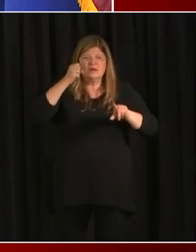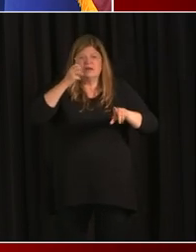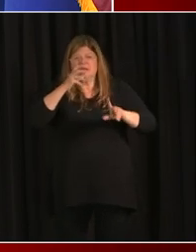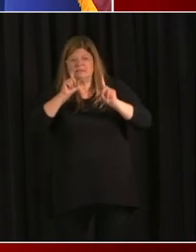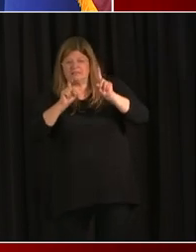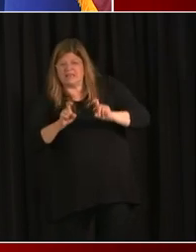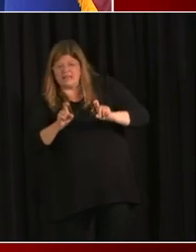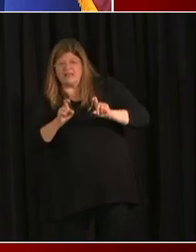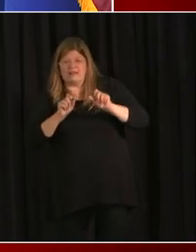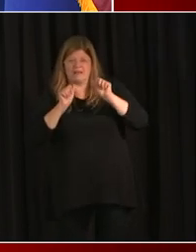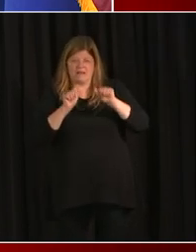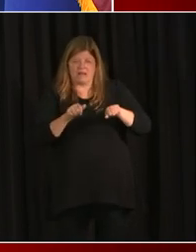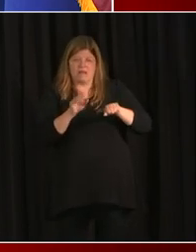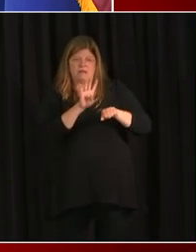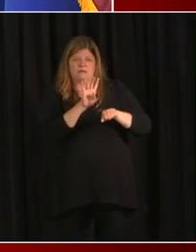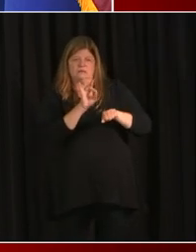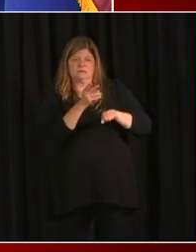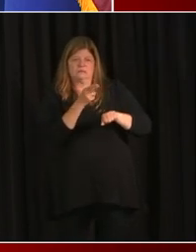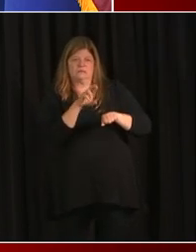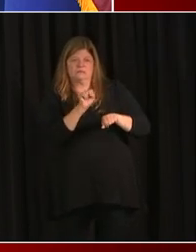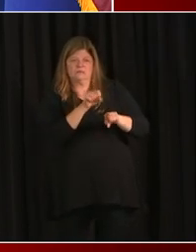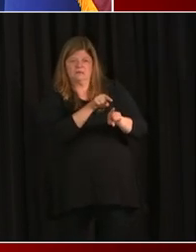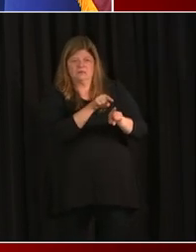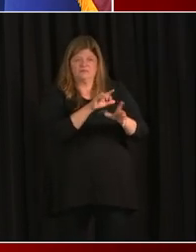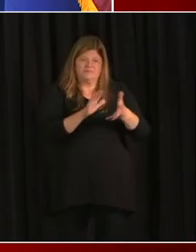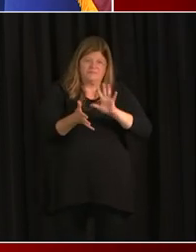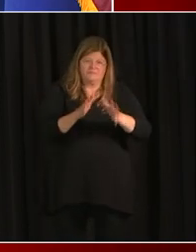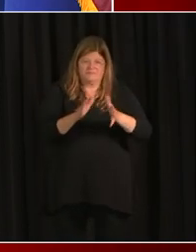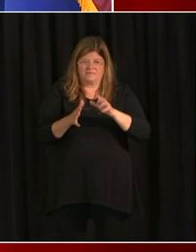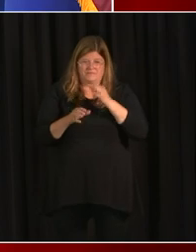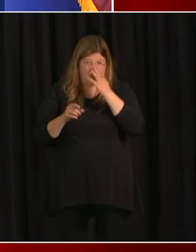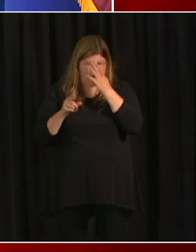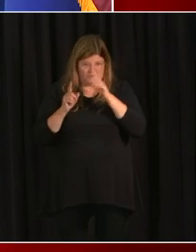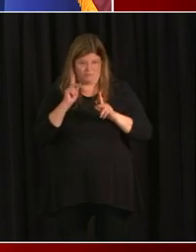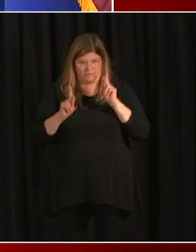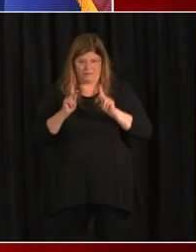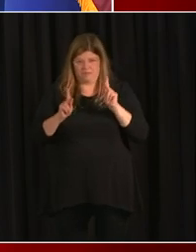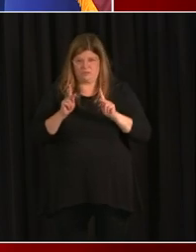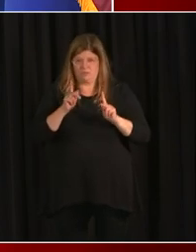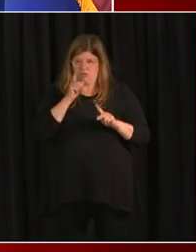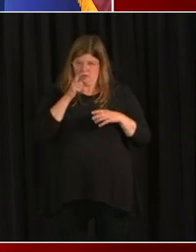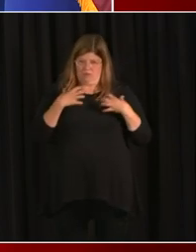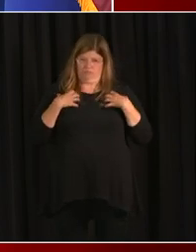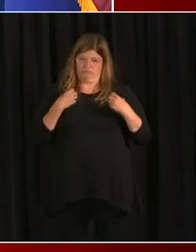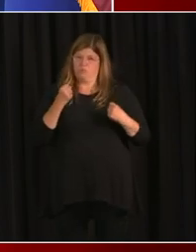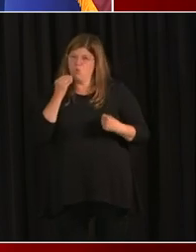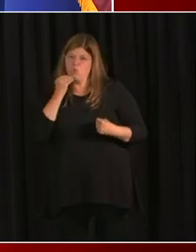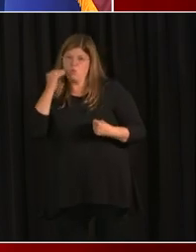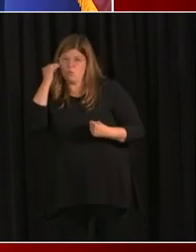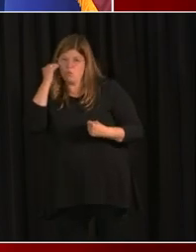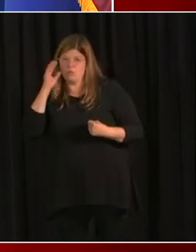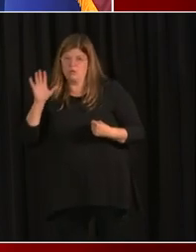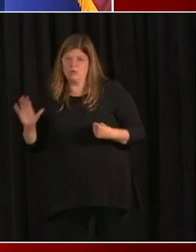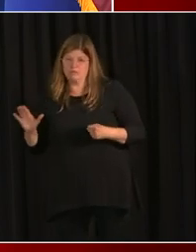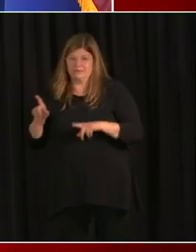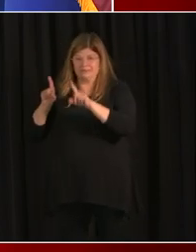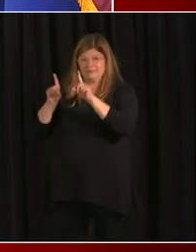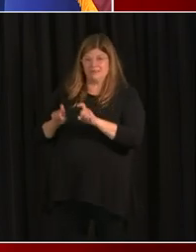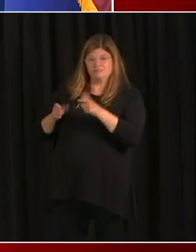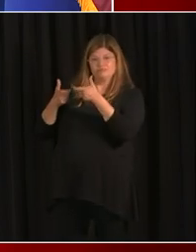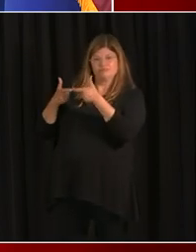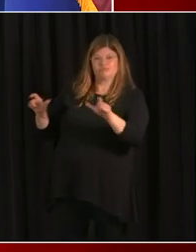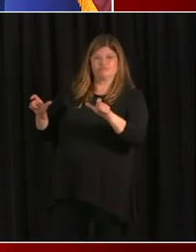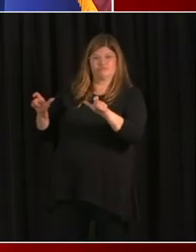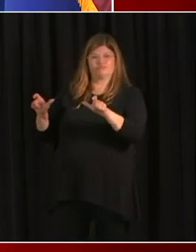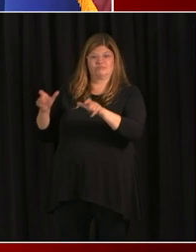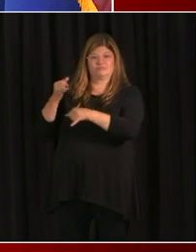time is within 48 hours. So we're largely talking about people who could recover at home, who are being tested in mass testing sites,